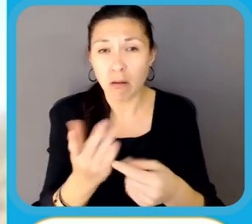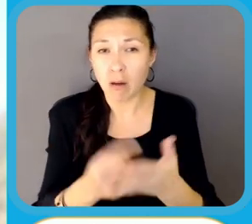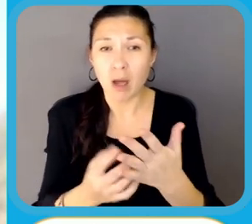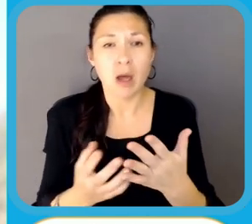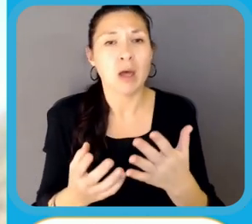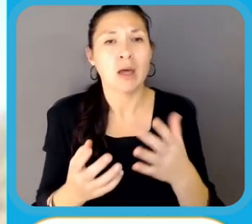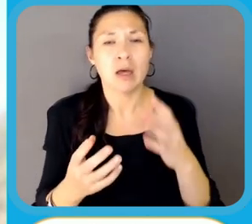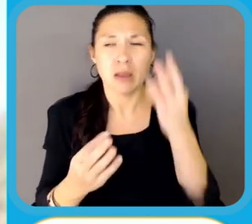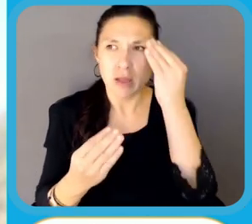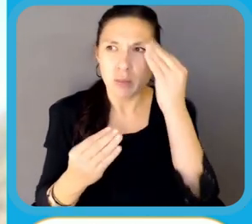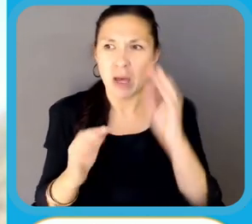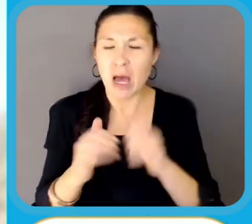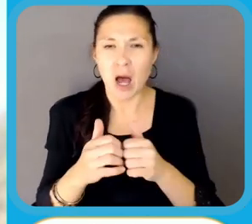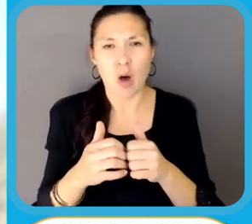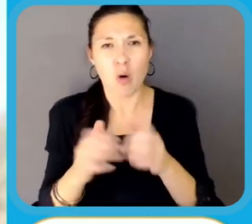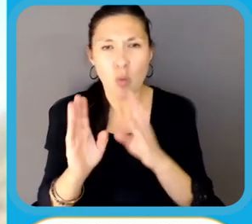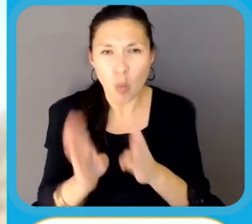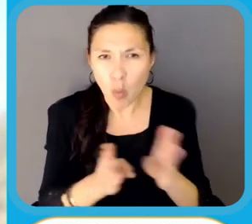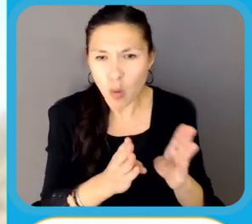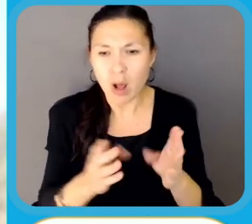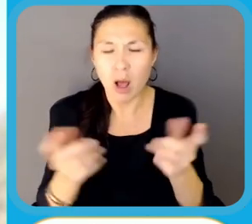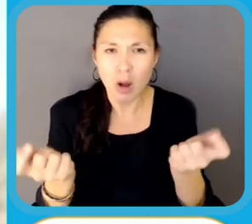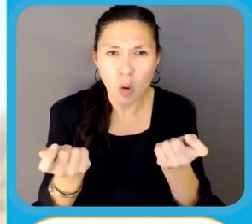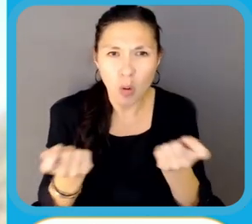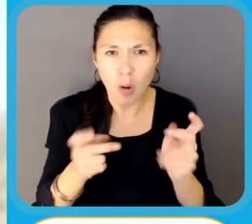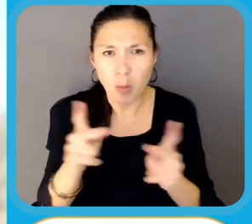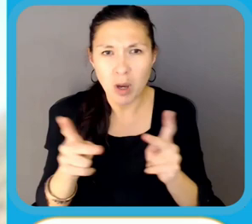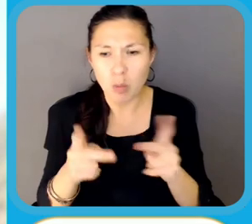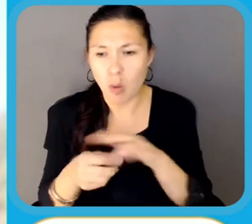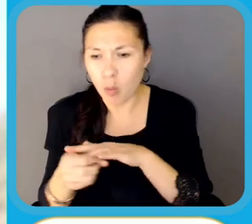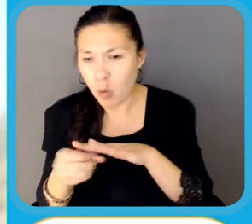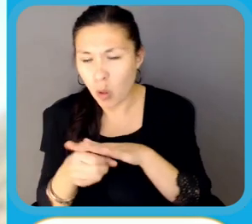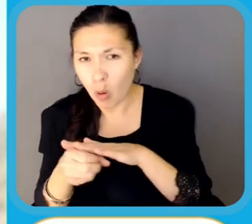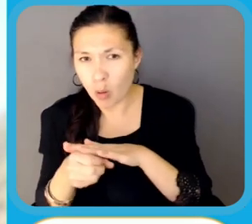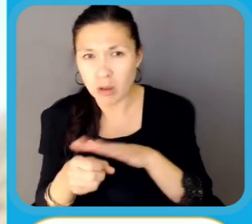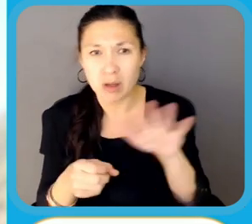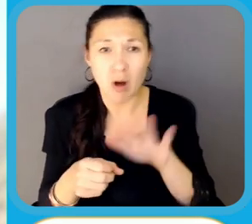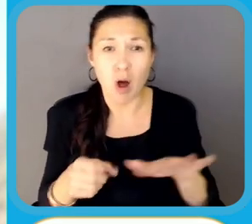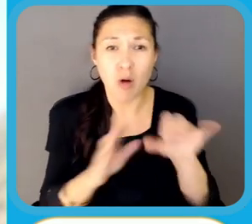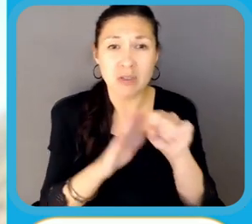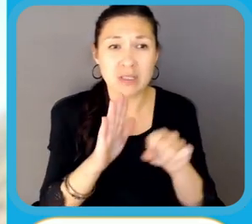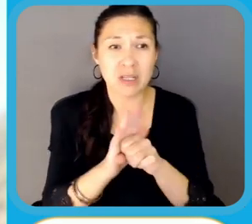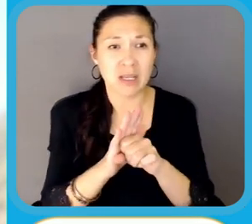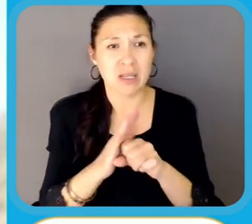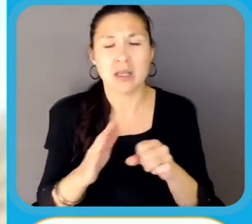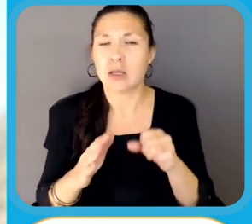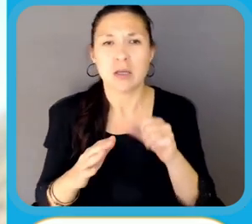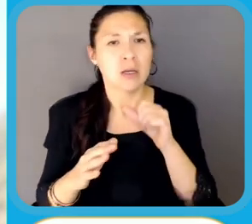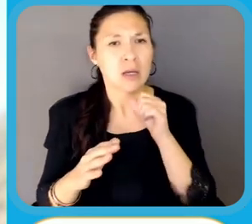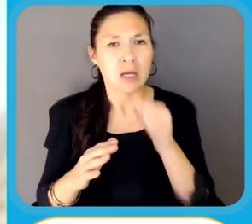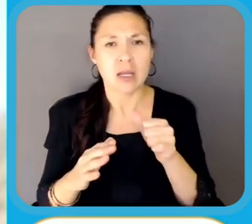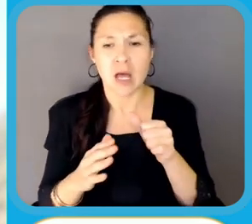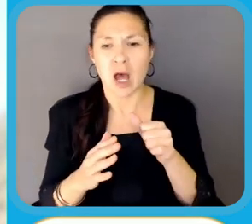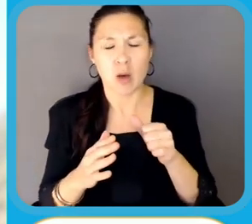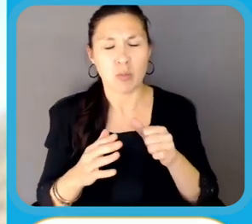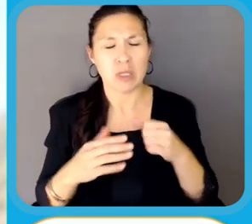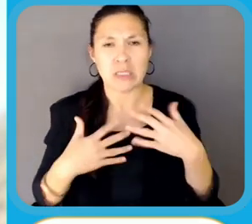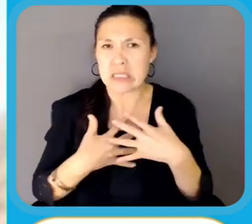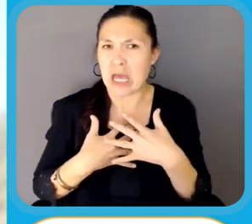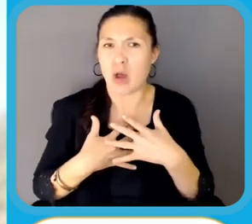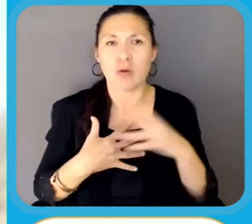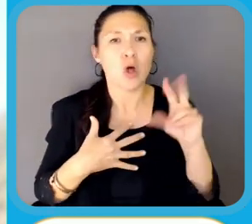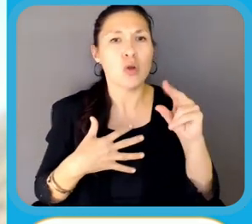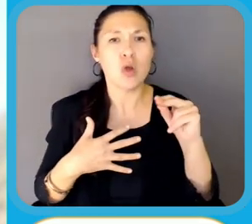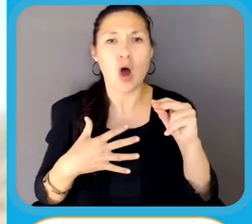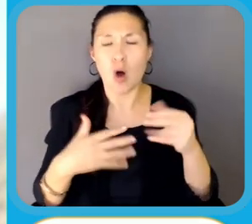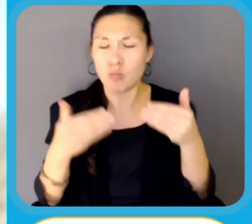mobilize locally, but across the state. This is the time not to be faint of heart, but to be resolute, to galvanize,